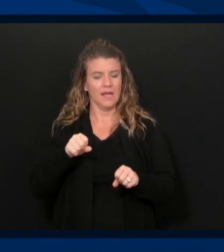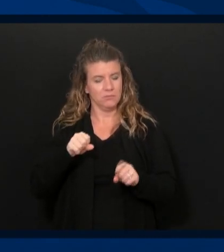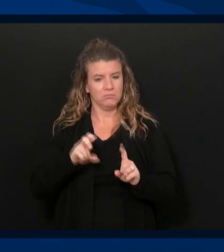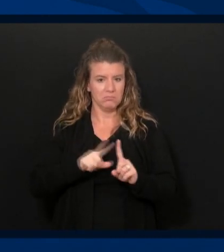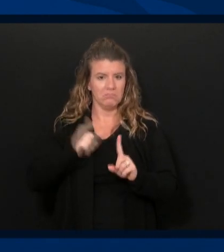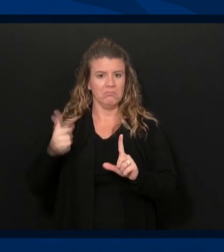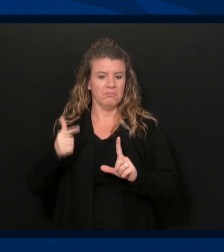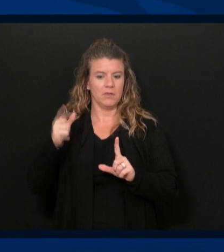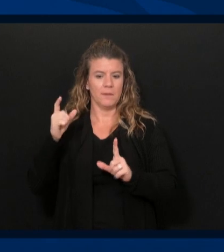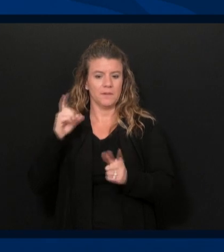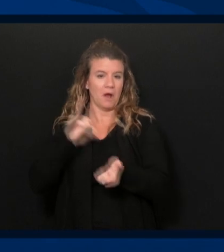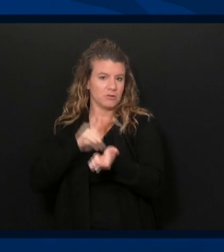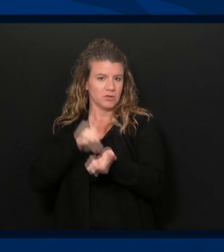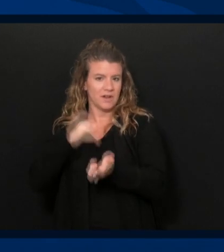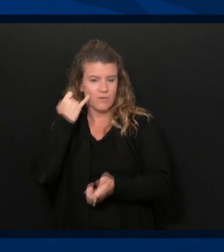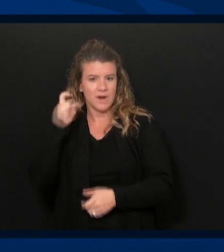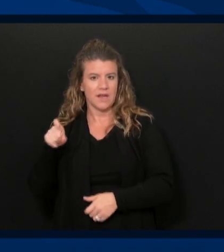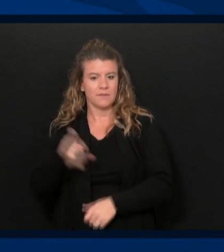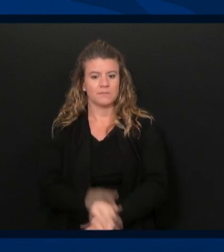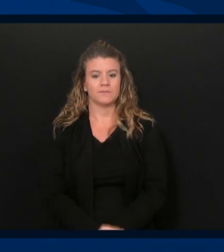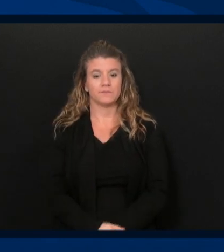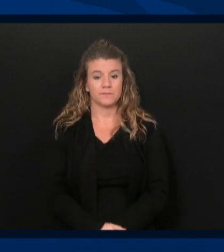to.